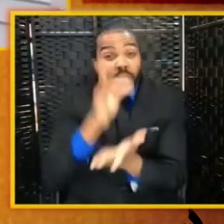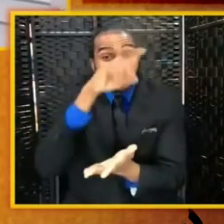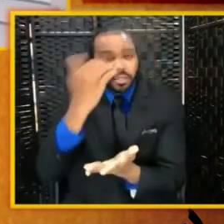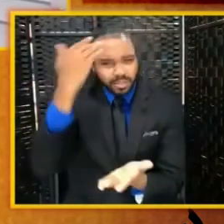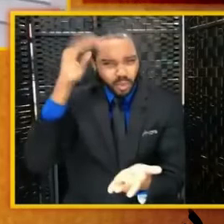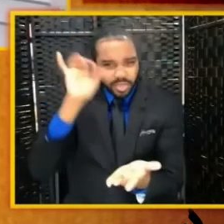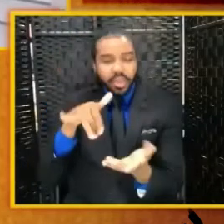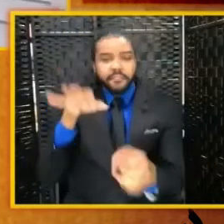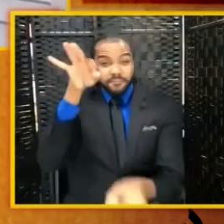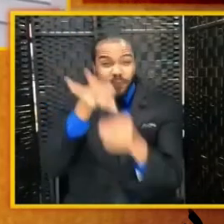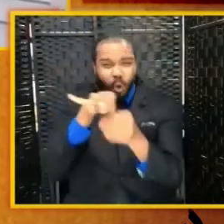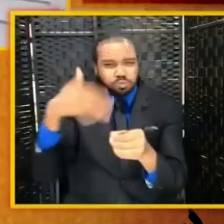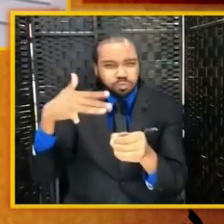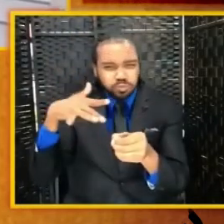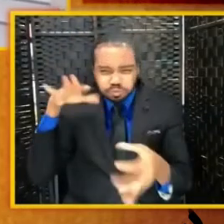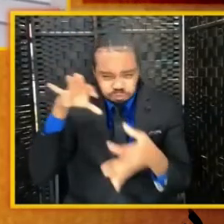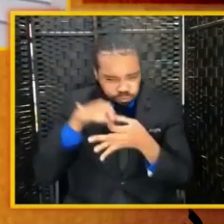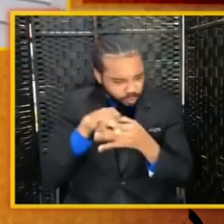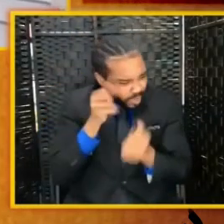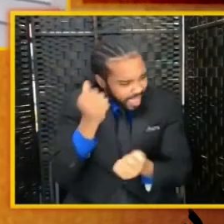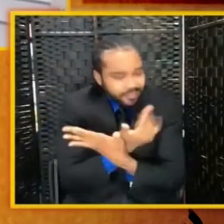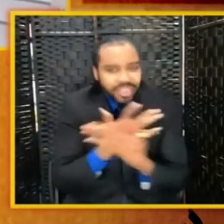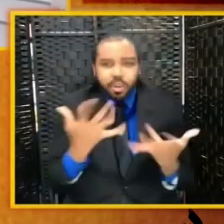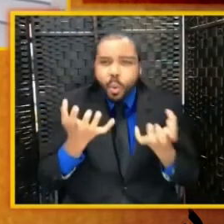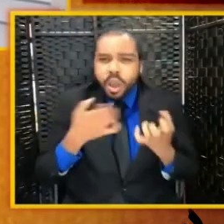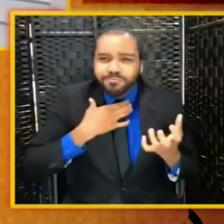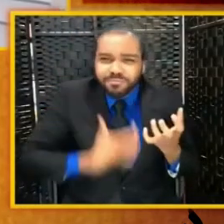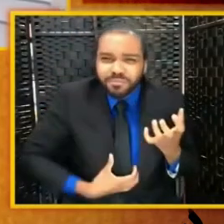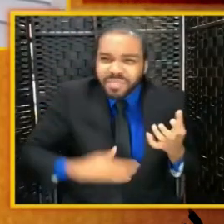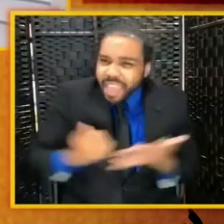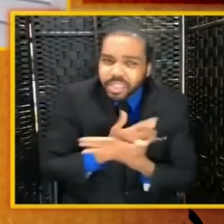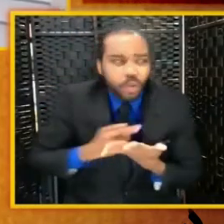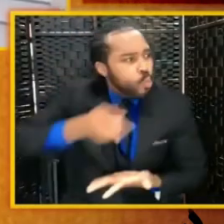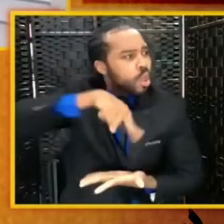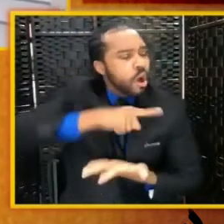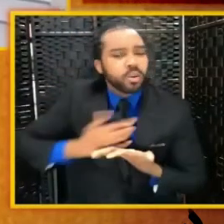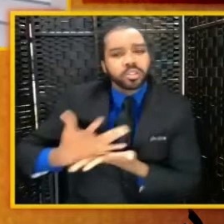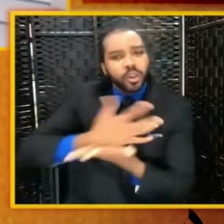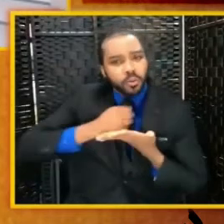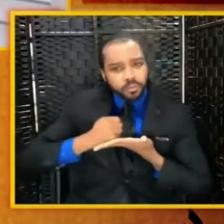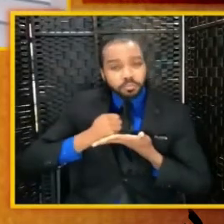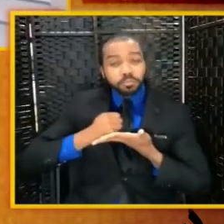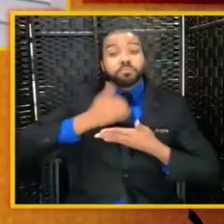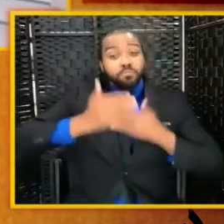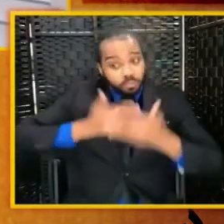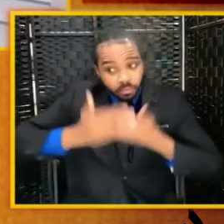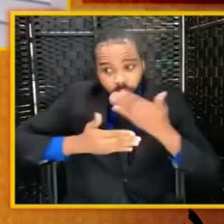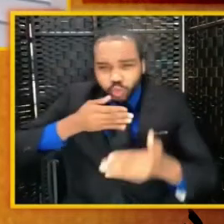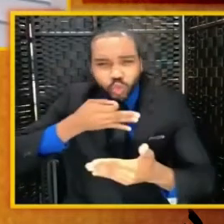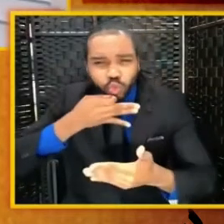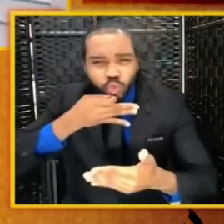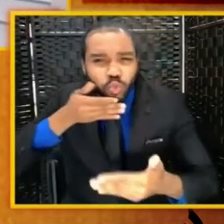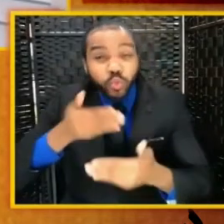we need, everything we desire, and everything we deserve. And as we head into the summer, we must